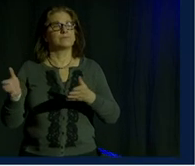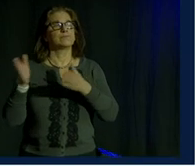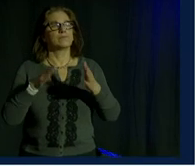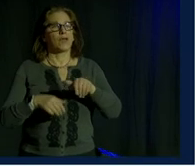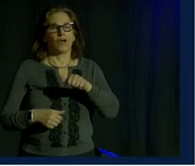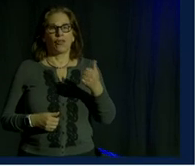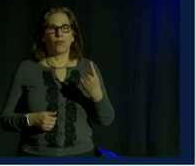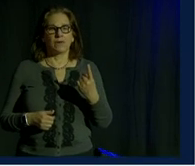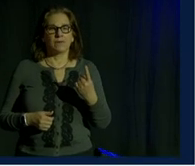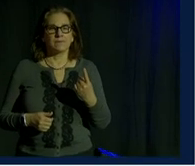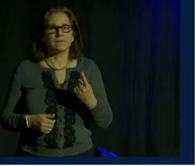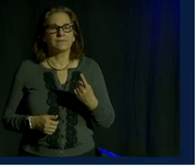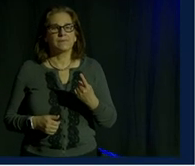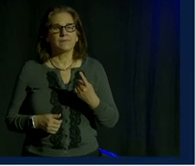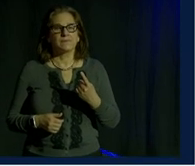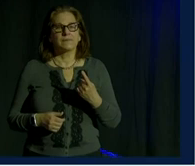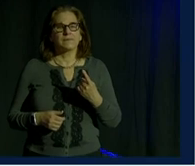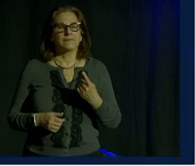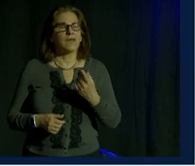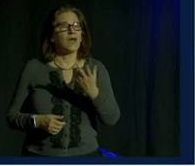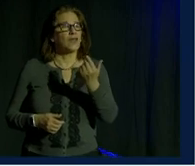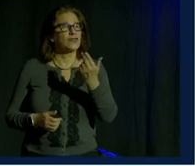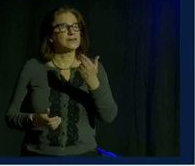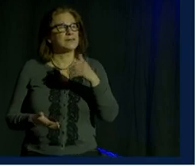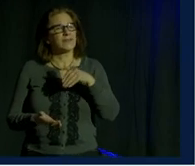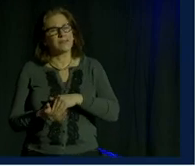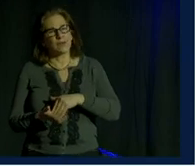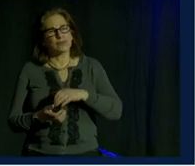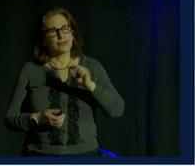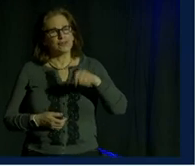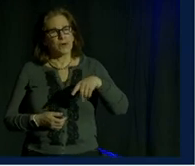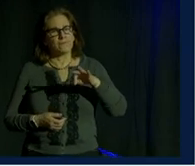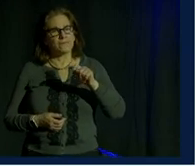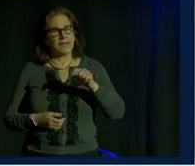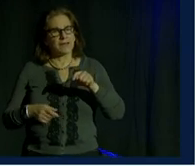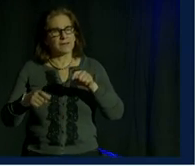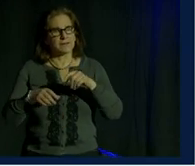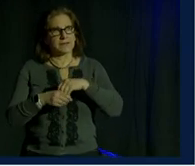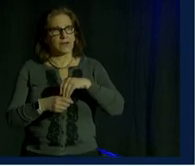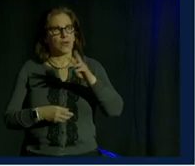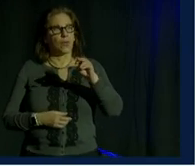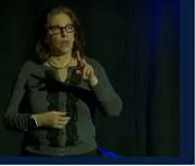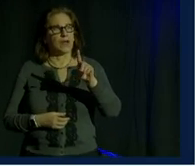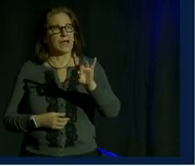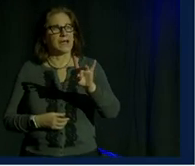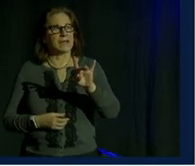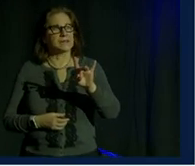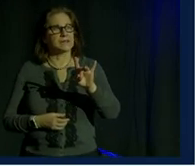almost 13,000 square foot vacant lot in Ward 8's Congress Heights neighborhood. The site is currently